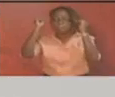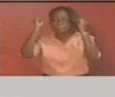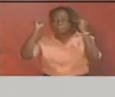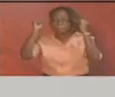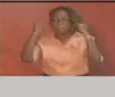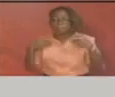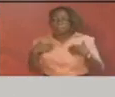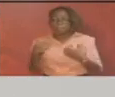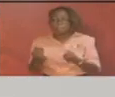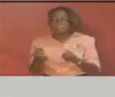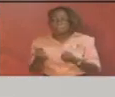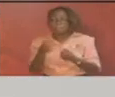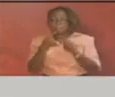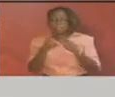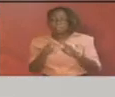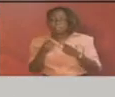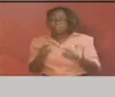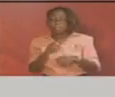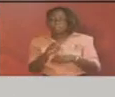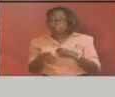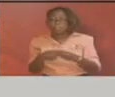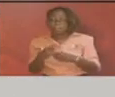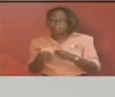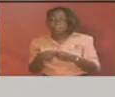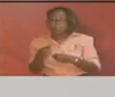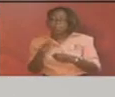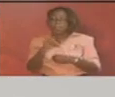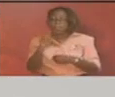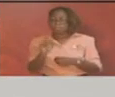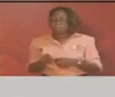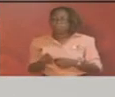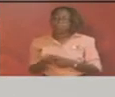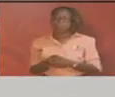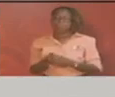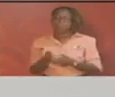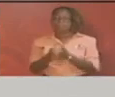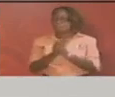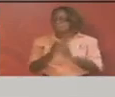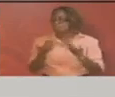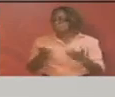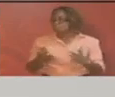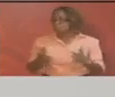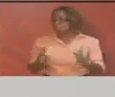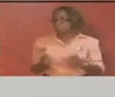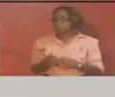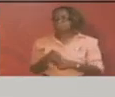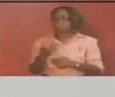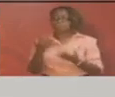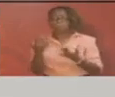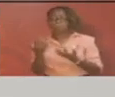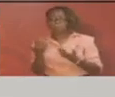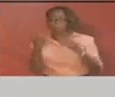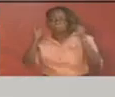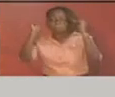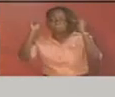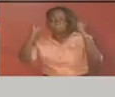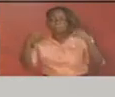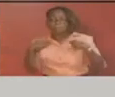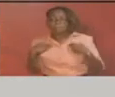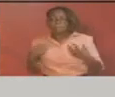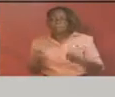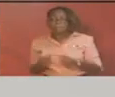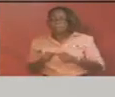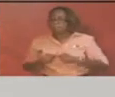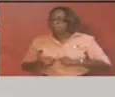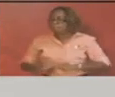with some press. So I will leave that matter in the hands of the Honourable Minister for him to continue to liaise with the